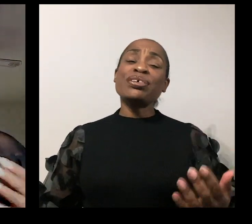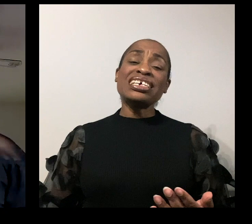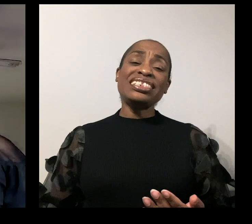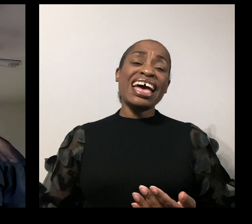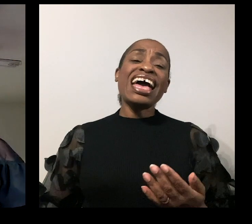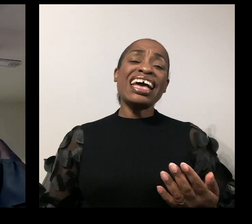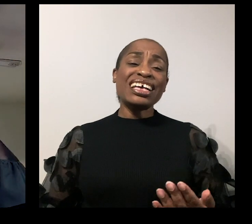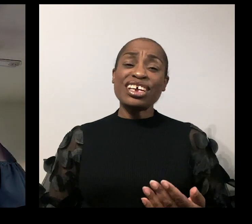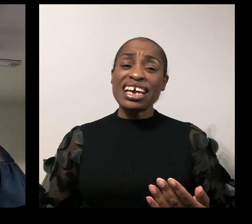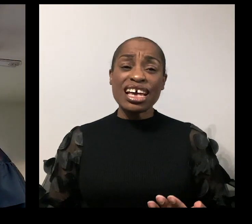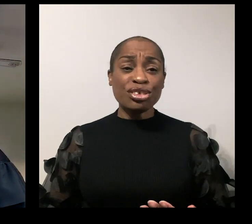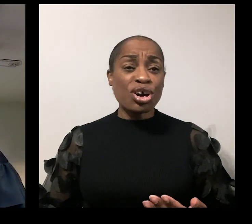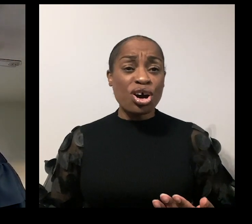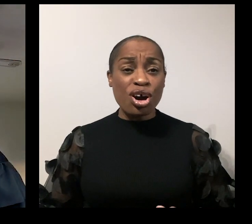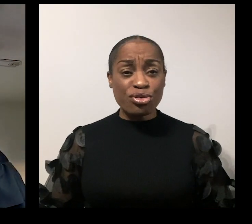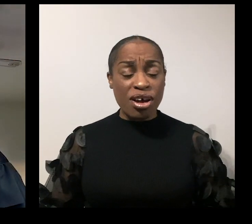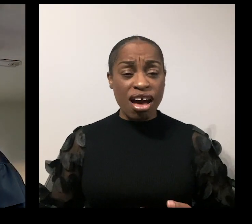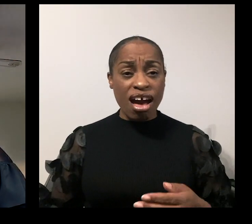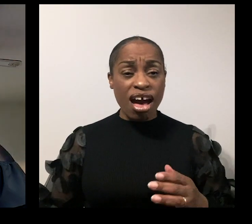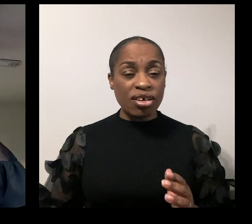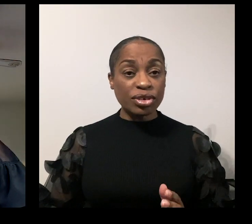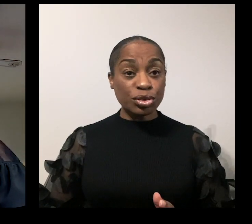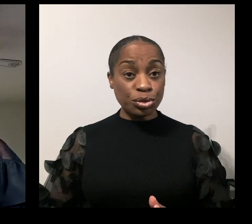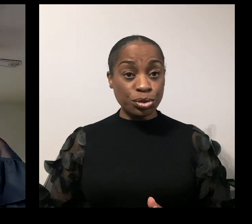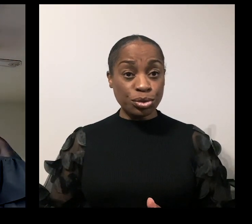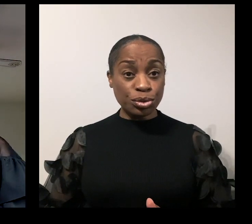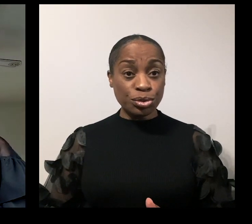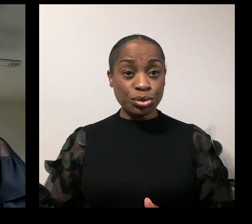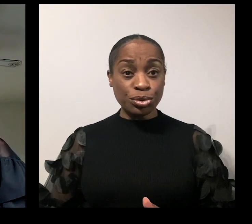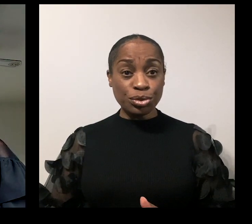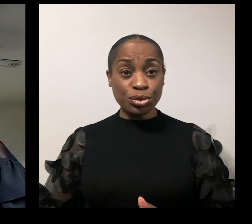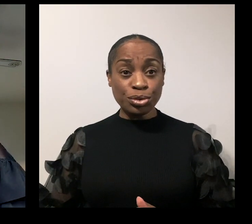awe, we stand in awe of you.